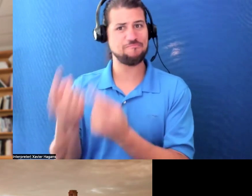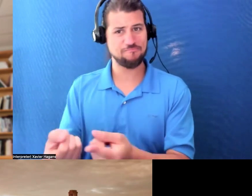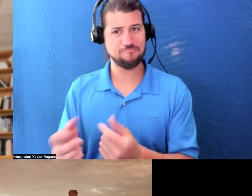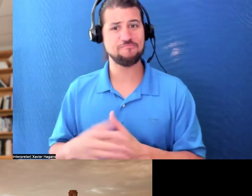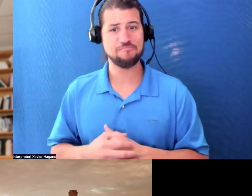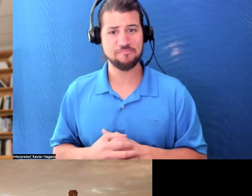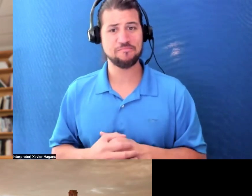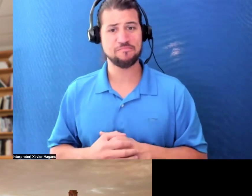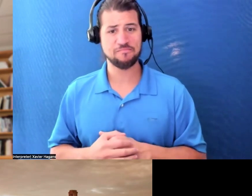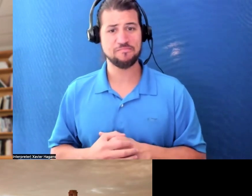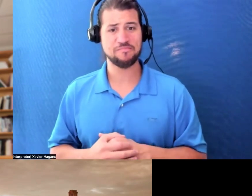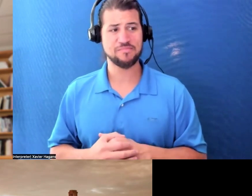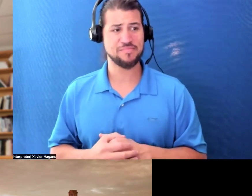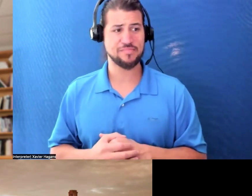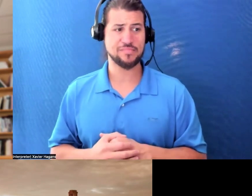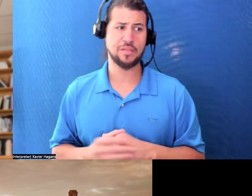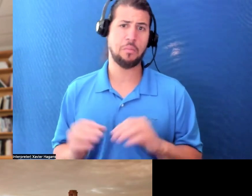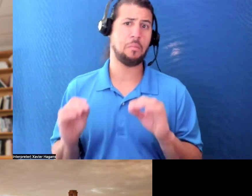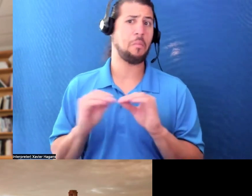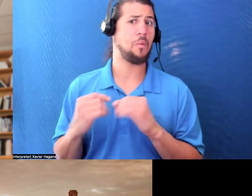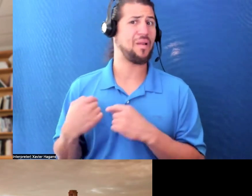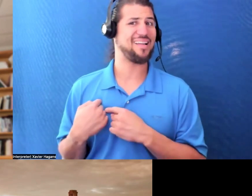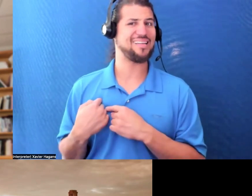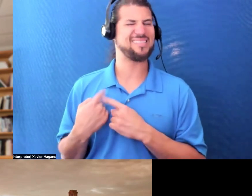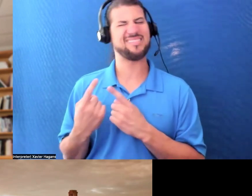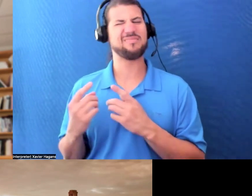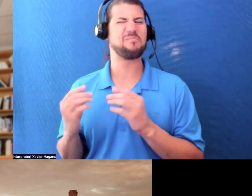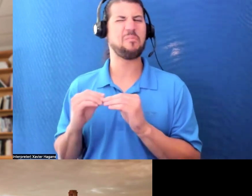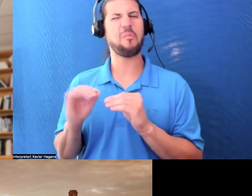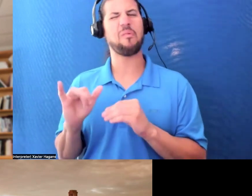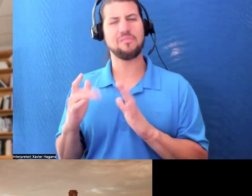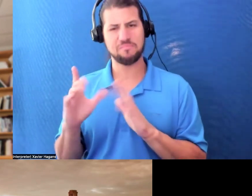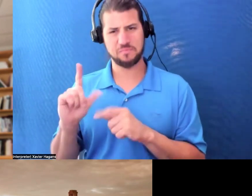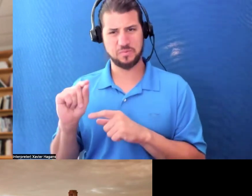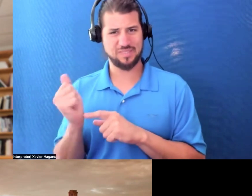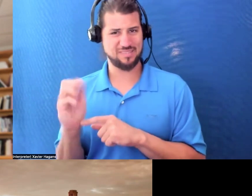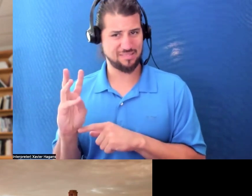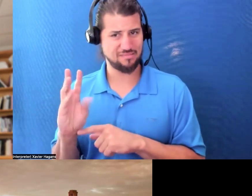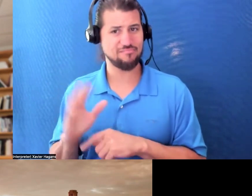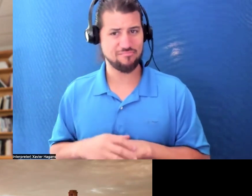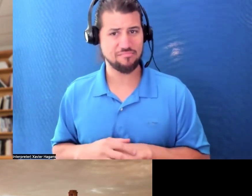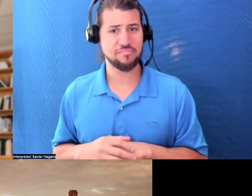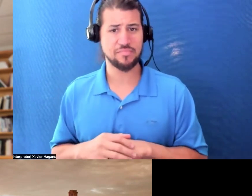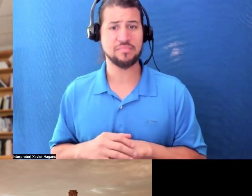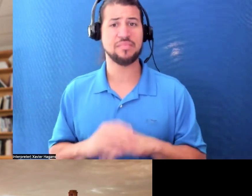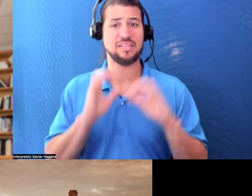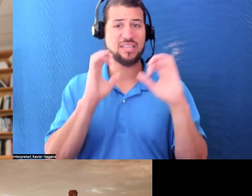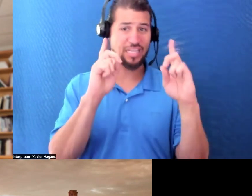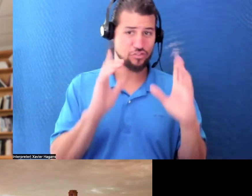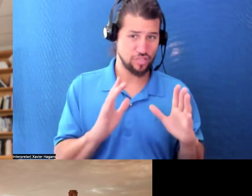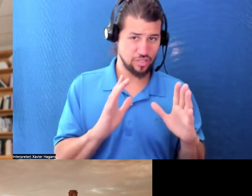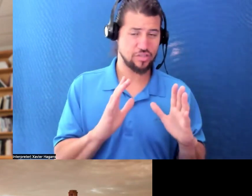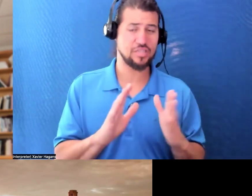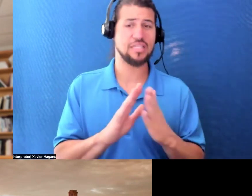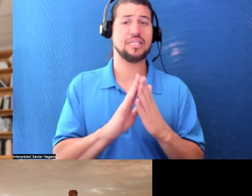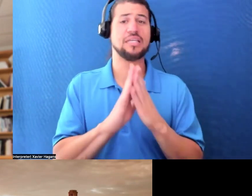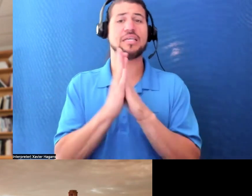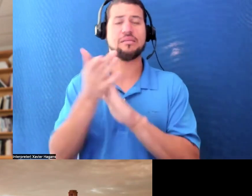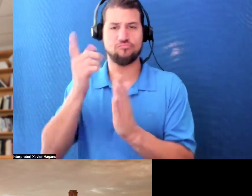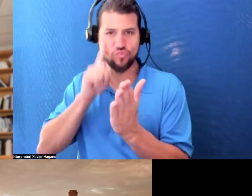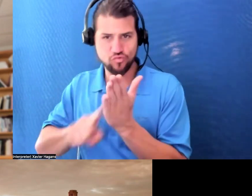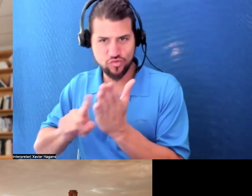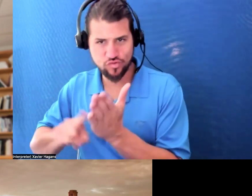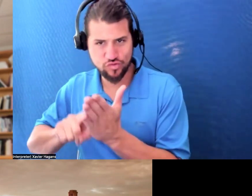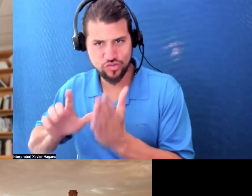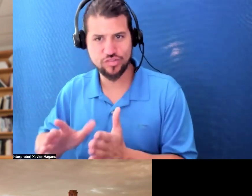Research more so since 2016. So, come more from being an educator than a researcher,